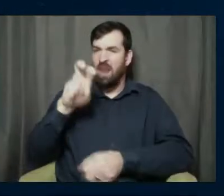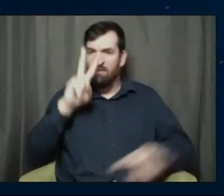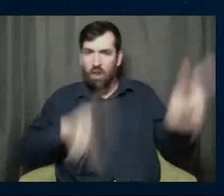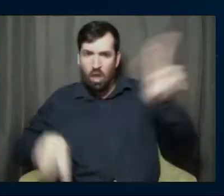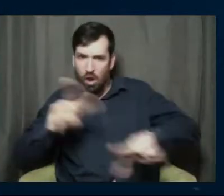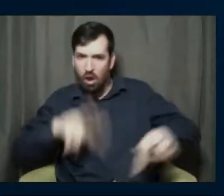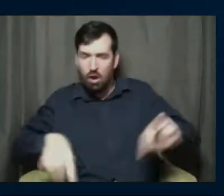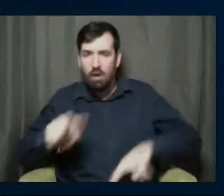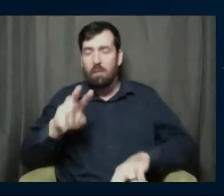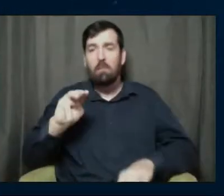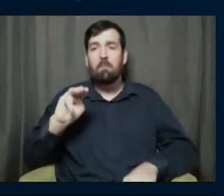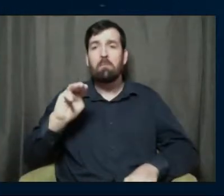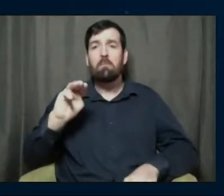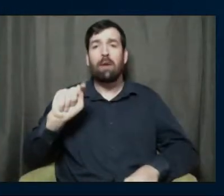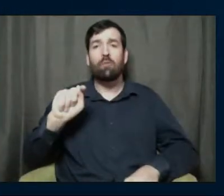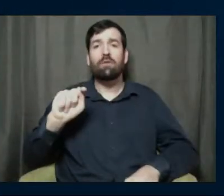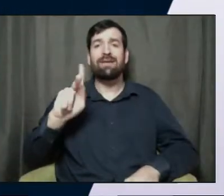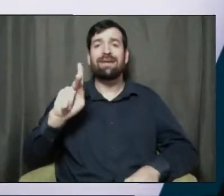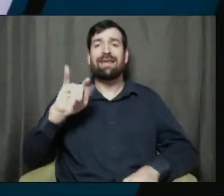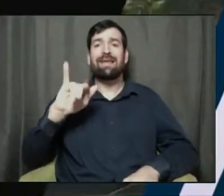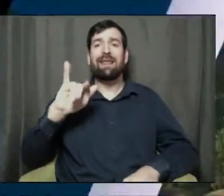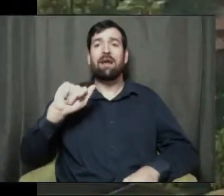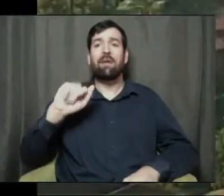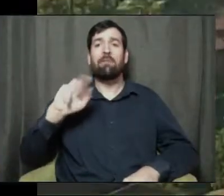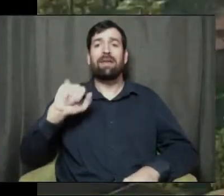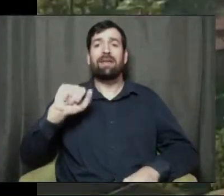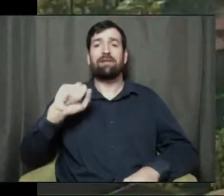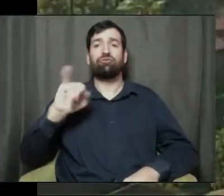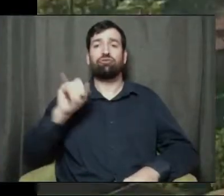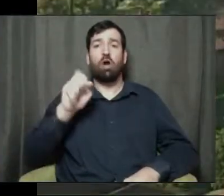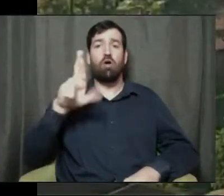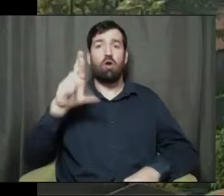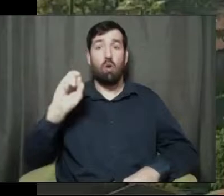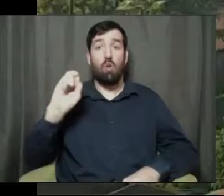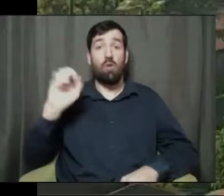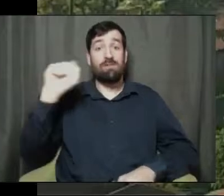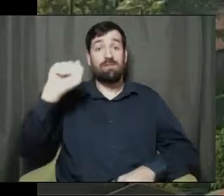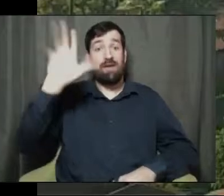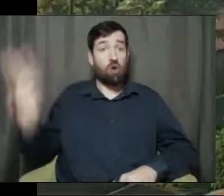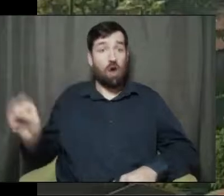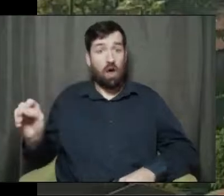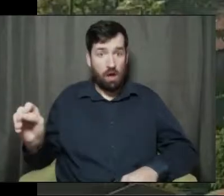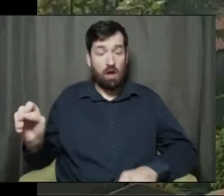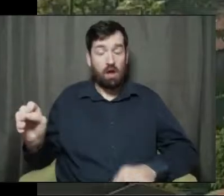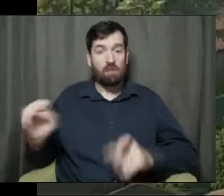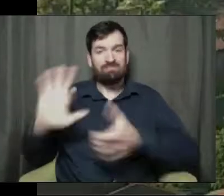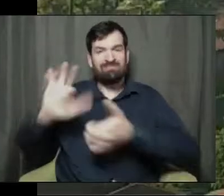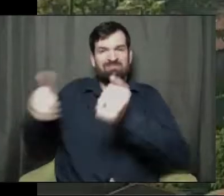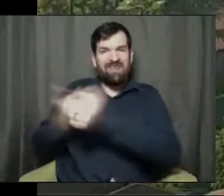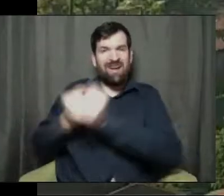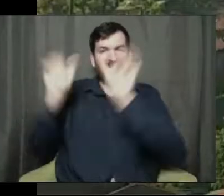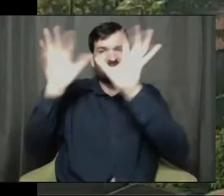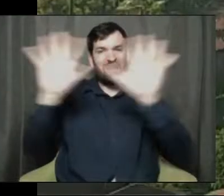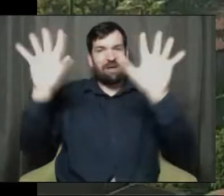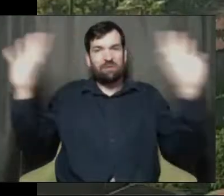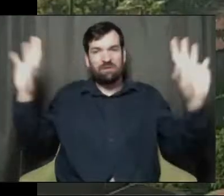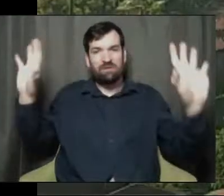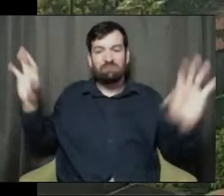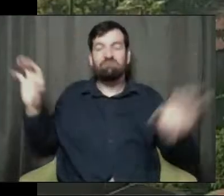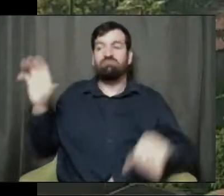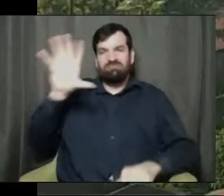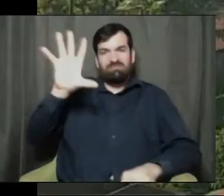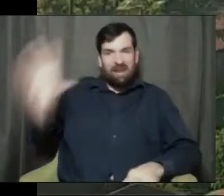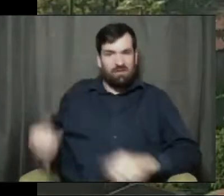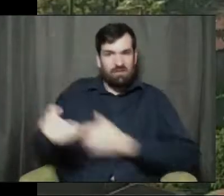Kilimanjaro in Africa. Let's take a peek here. There it is, behind the clouds. Out in Africa this morning, it